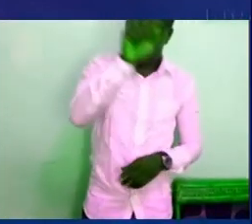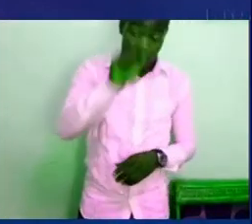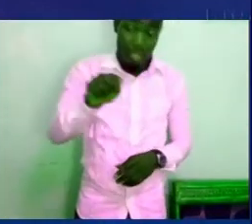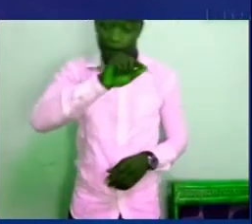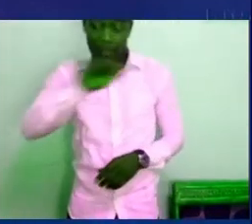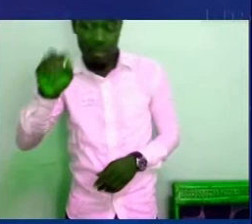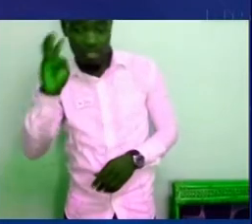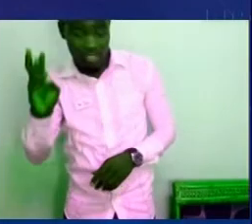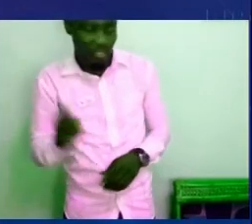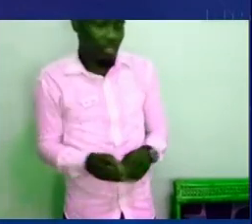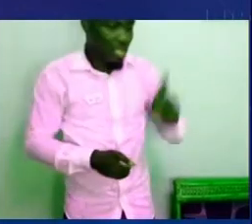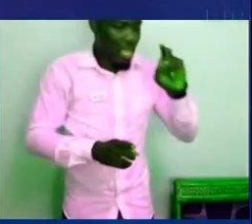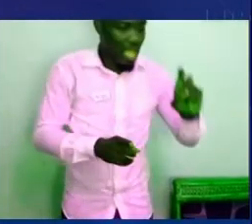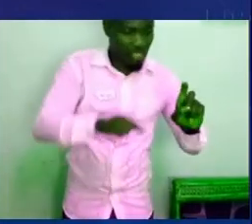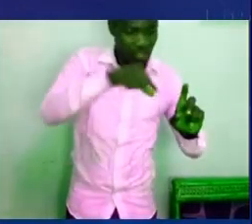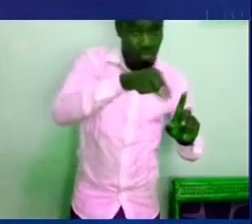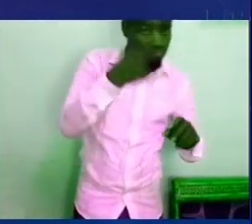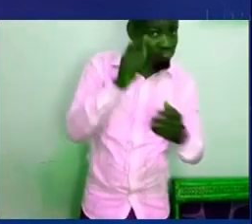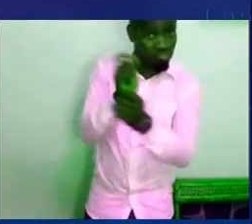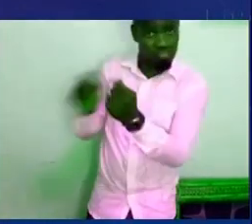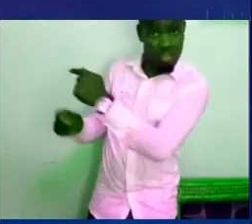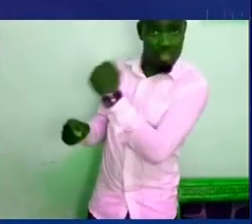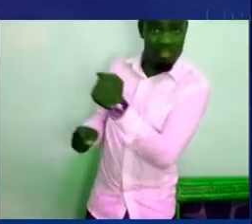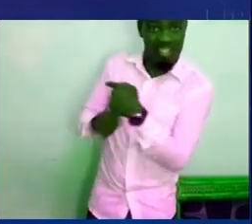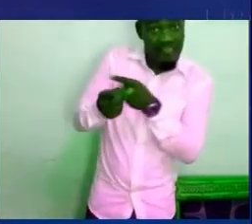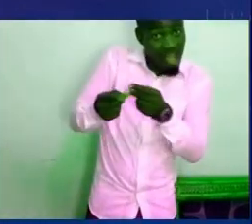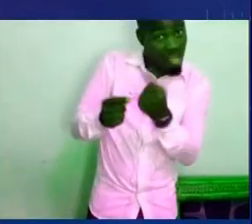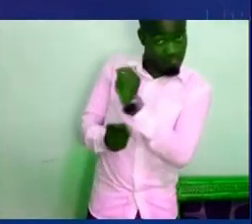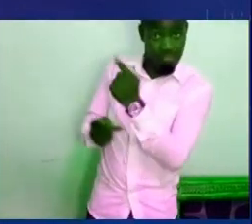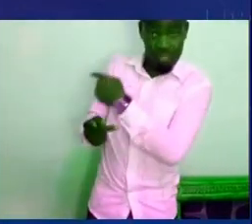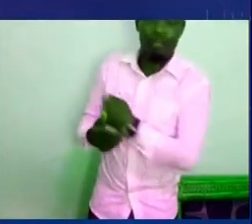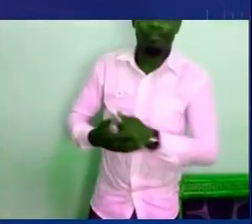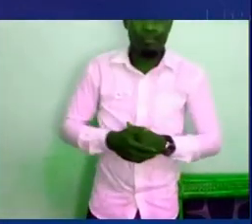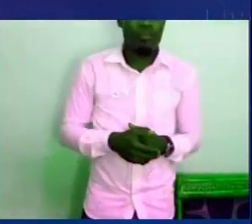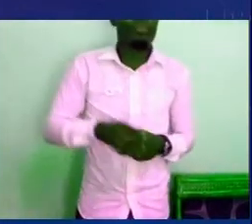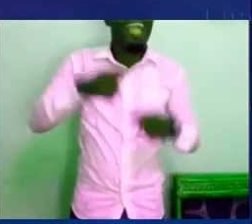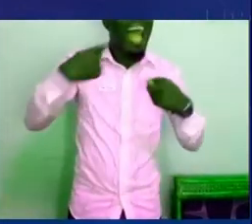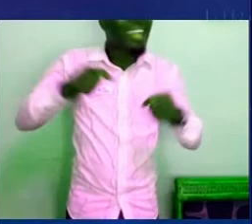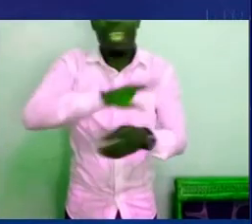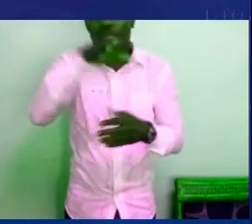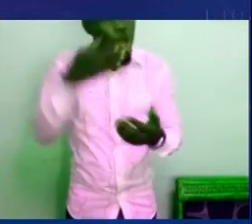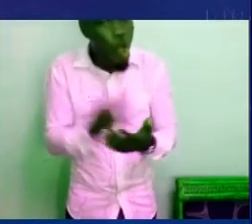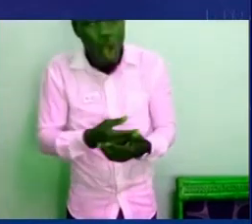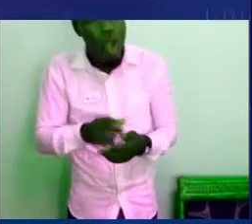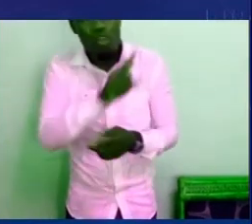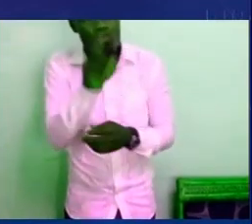6, x squared minus xy minus 9xy plus 9y